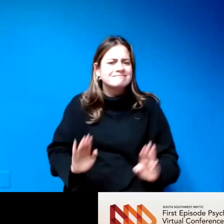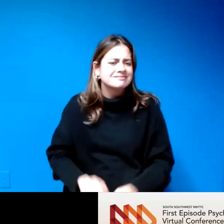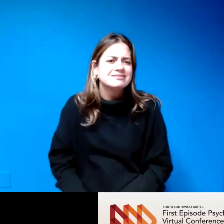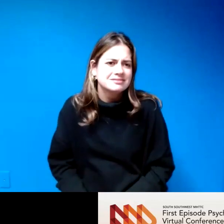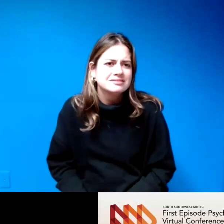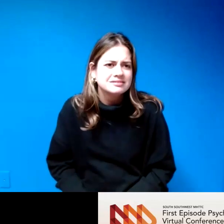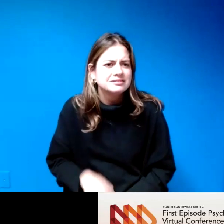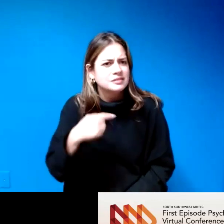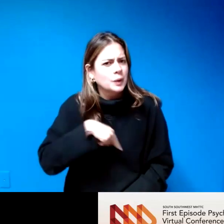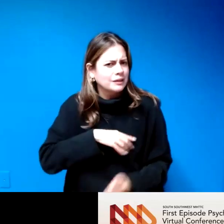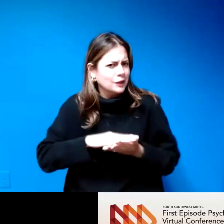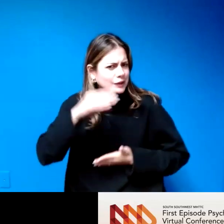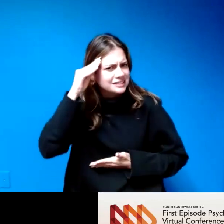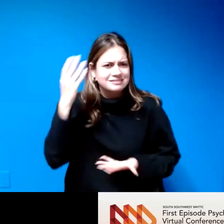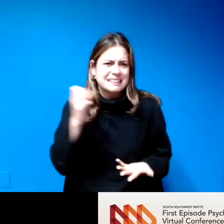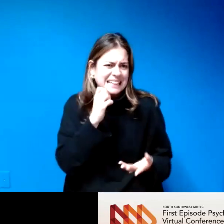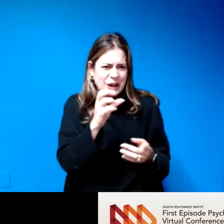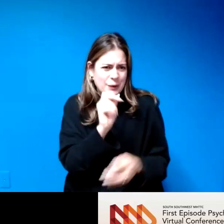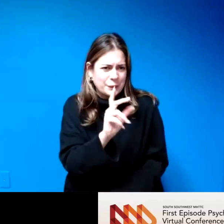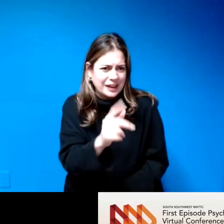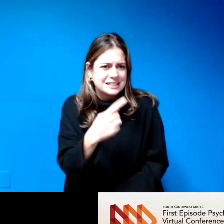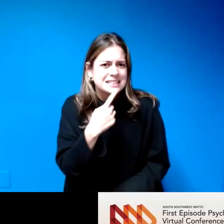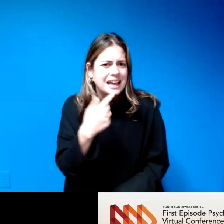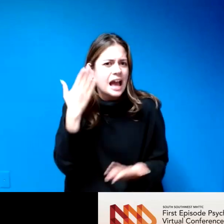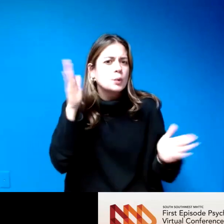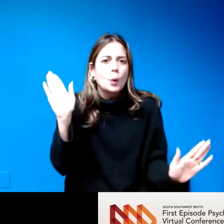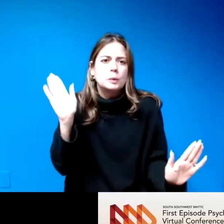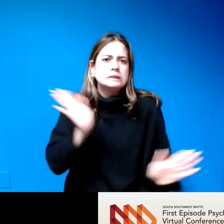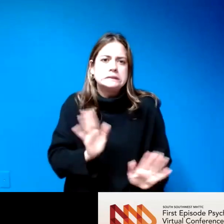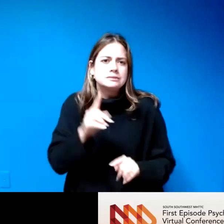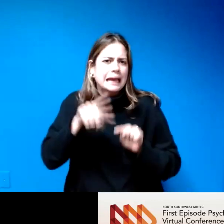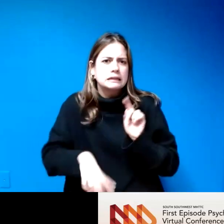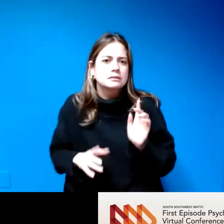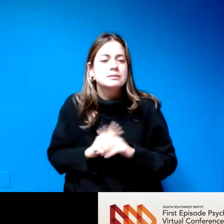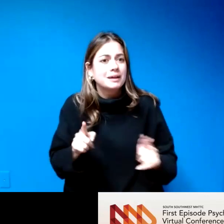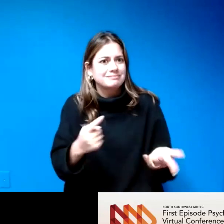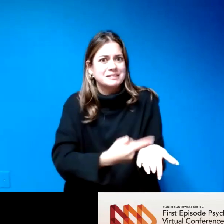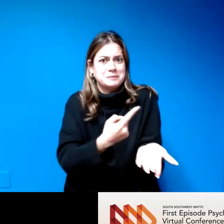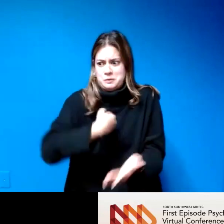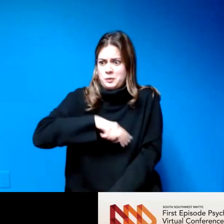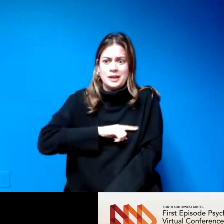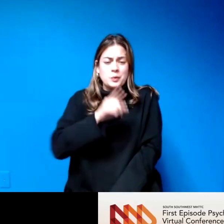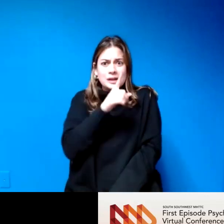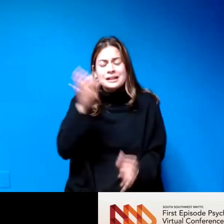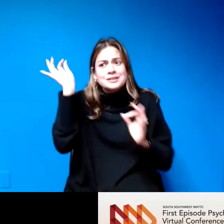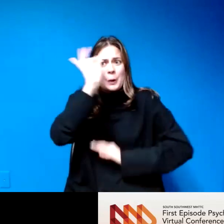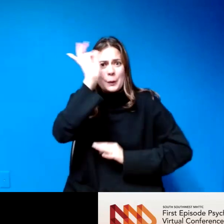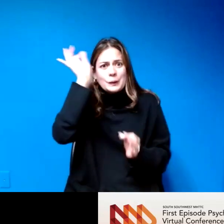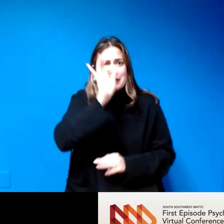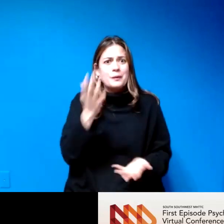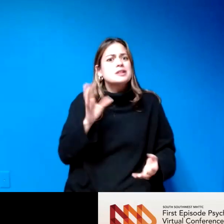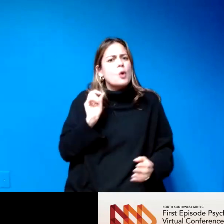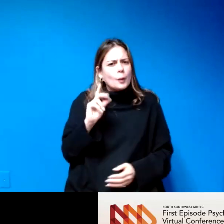We have learned that it's not okay to say, I don't know. And yet sometimes we don't. And it's okay to say, I don't